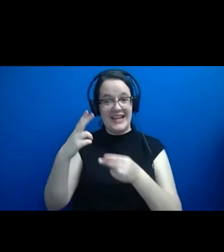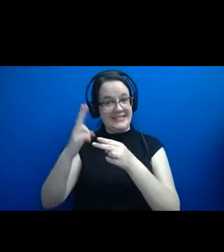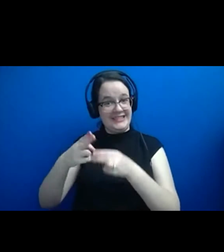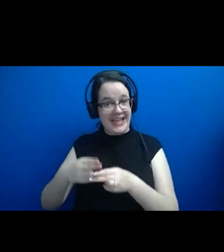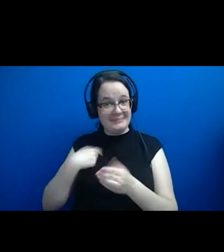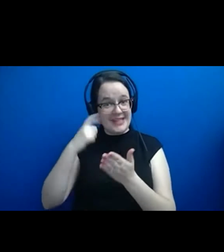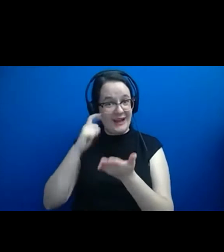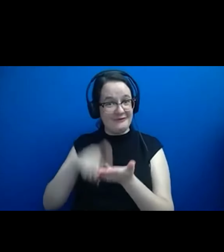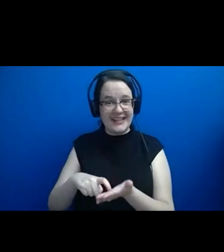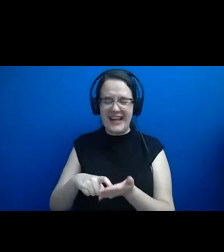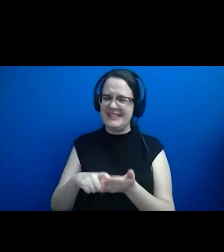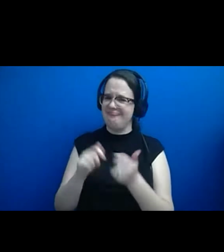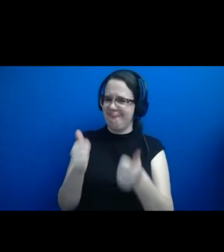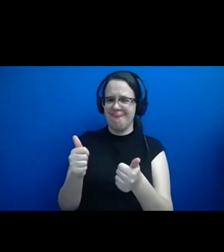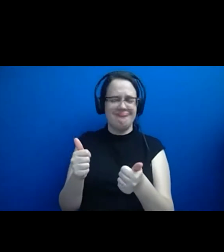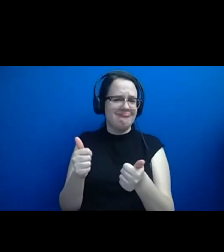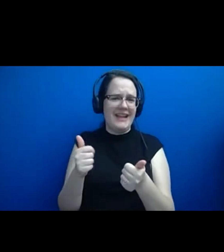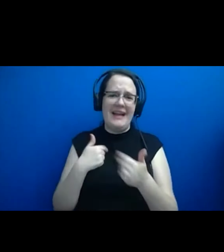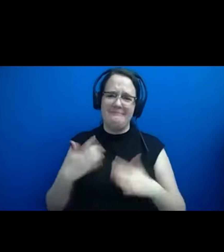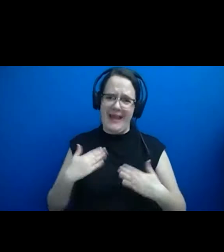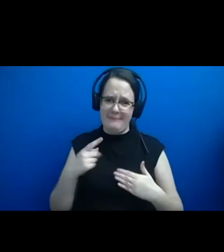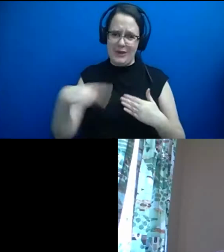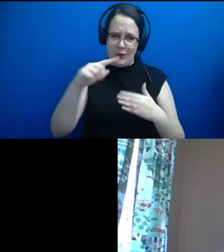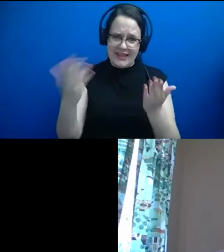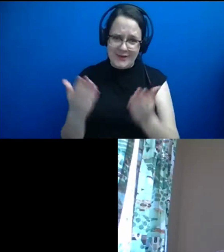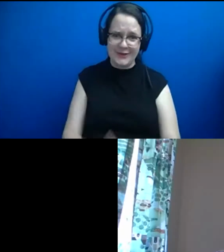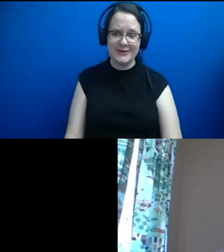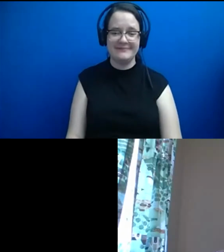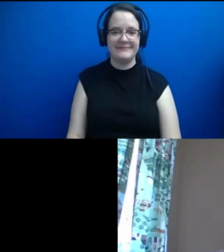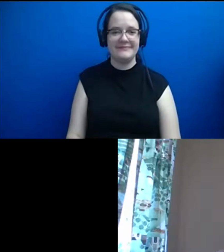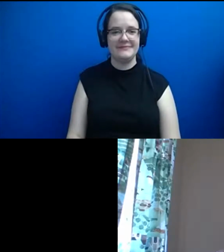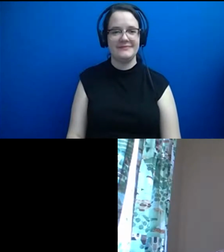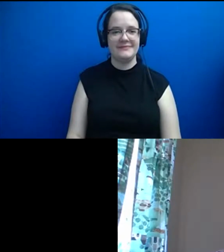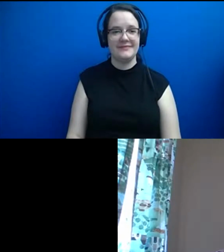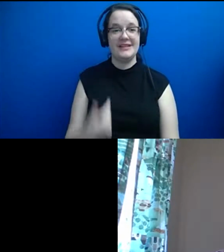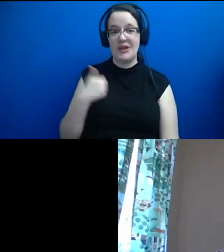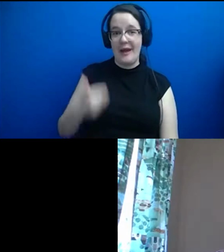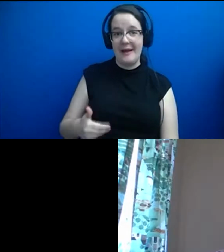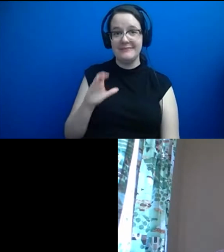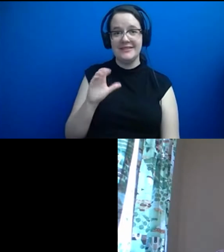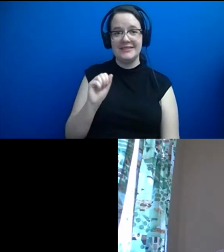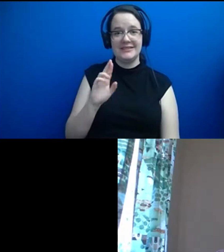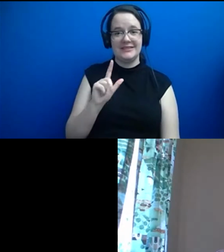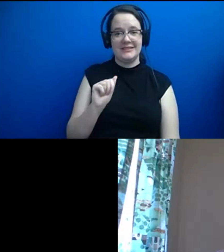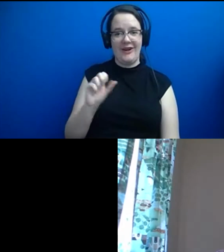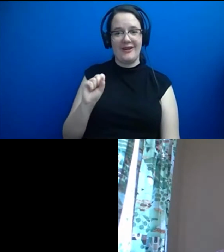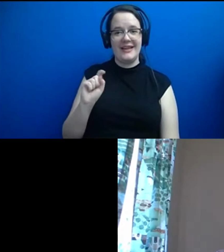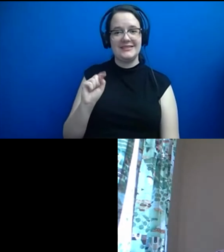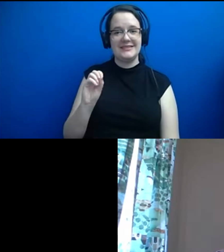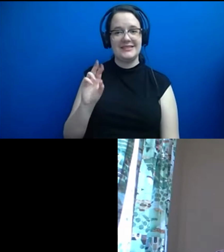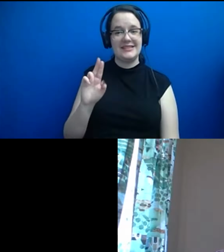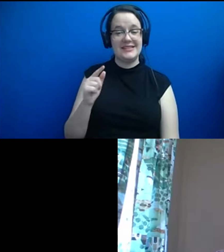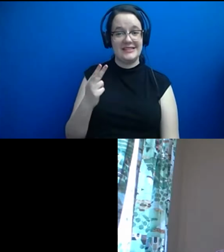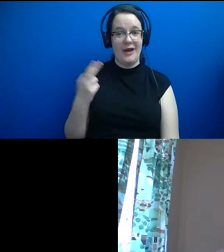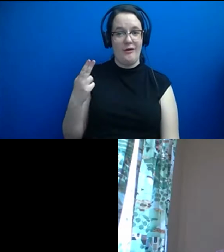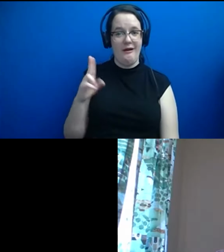It all works. We're just glad you're here. I am Carla Stahl-Huffman. Beatrice, you got it perfect. Thank you so